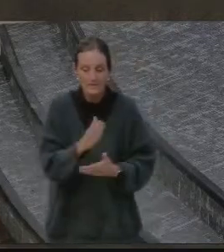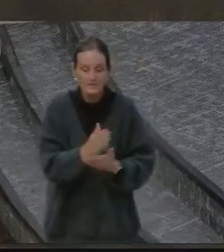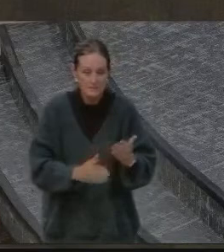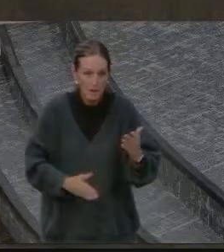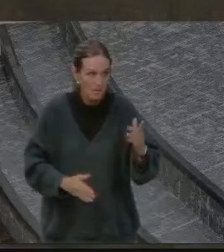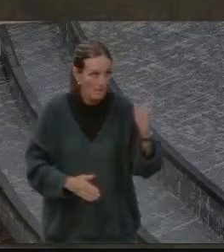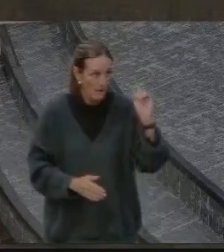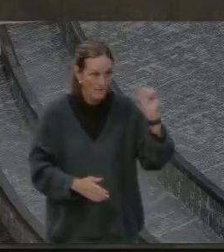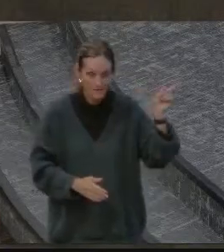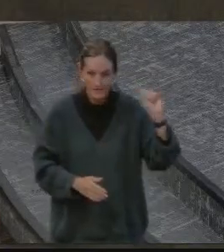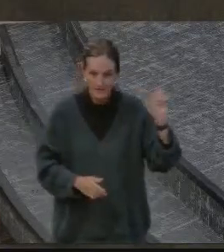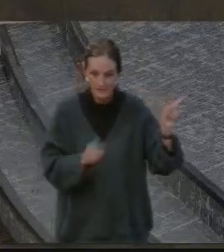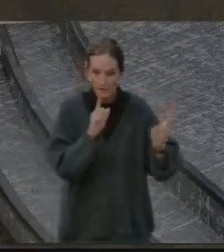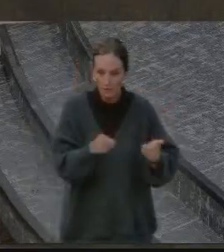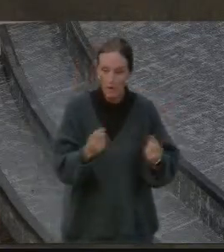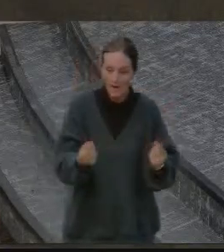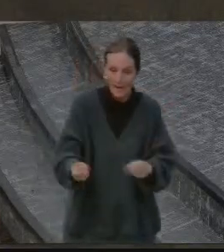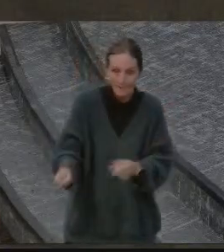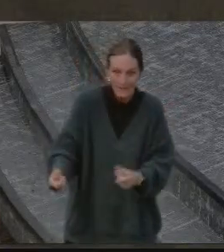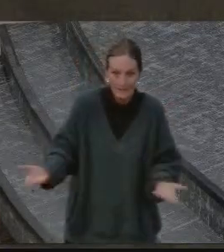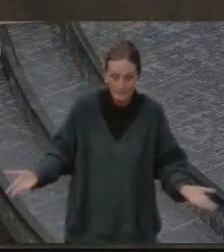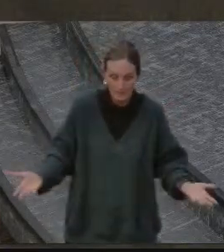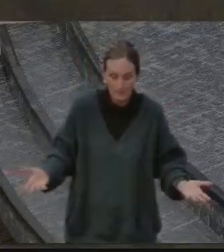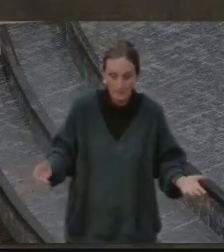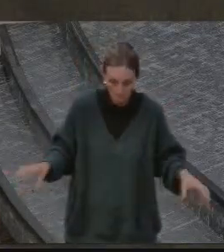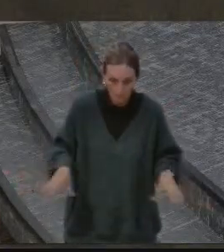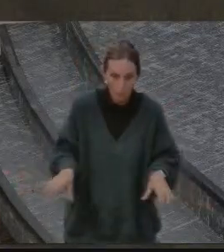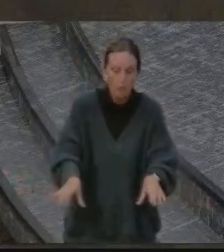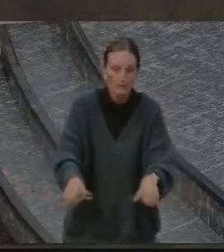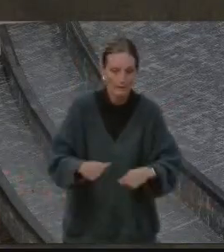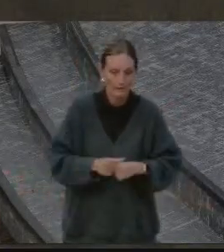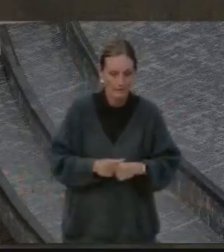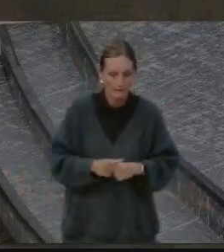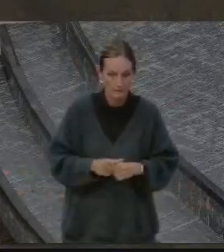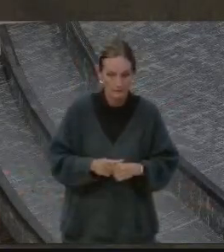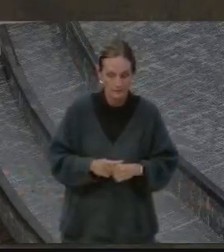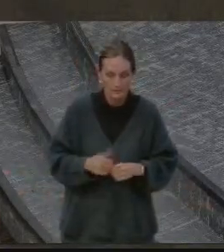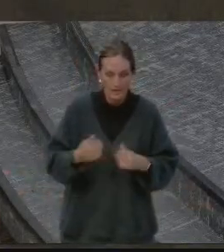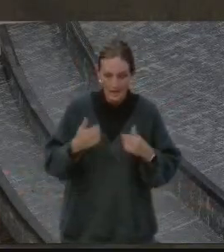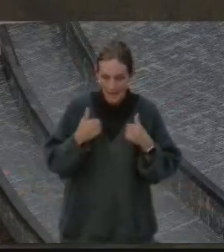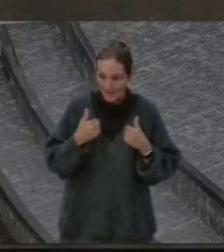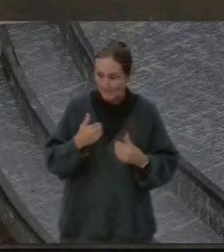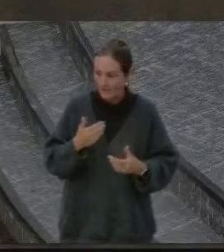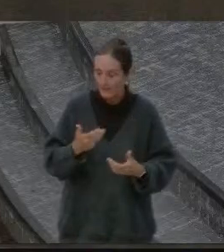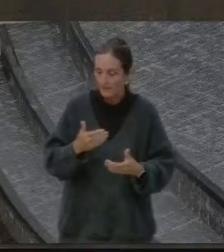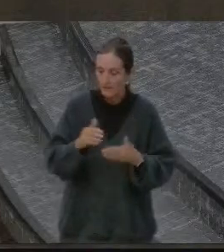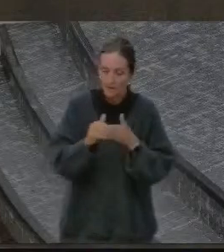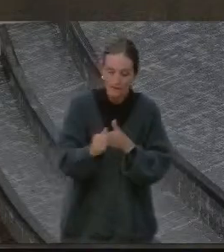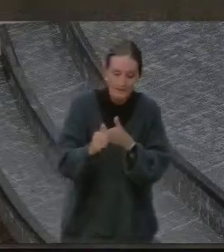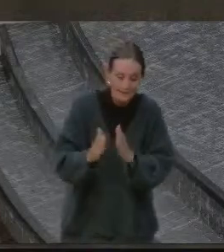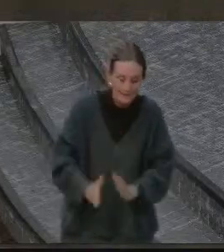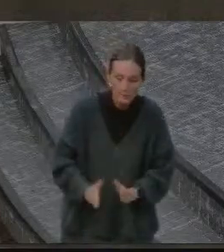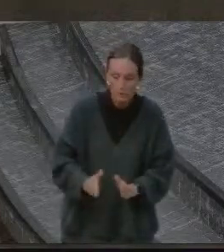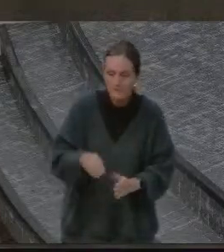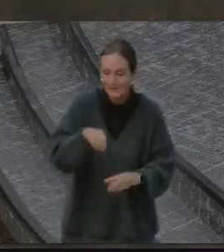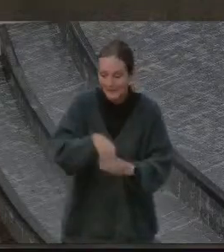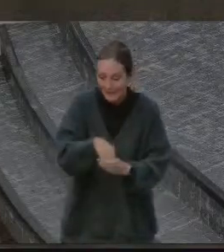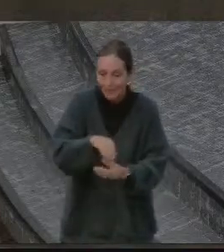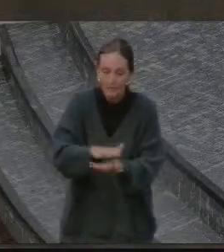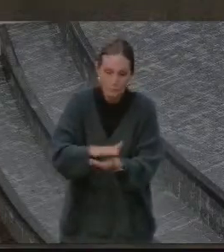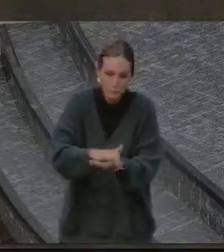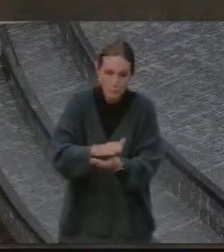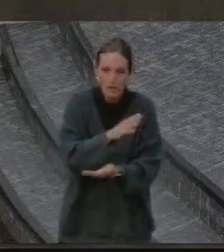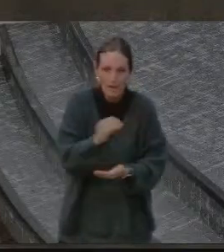things were happening, right? When we talk about building capacity of leaders in schools and having conversations